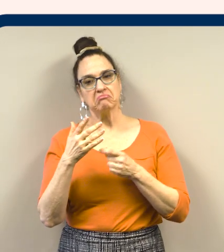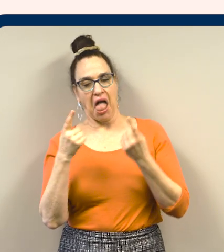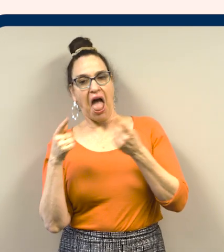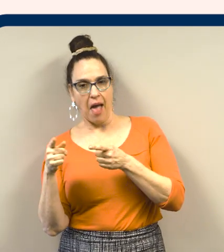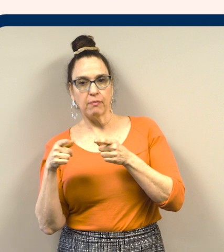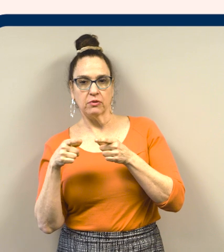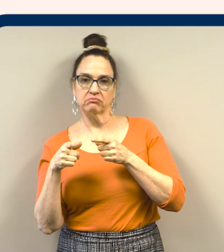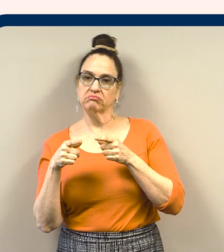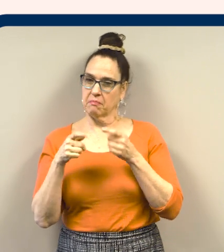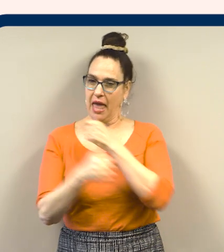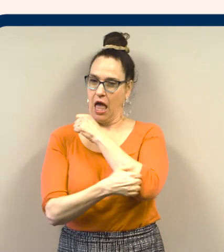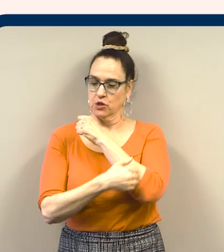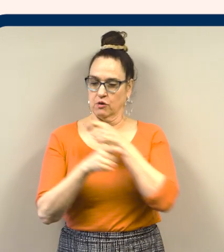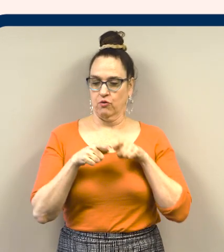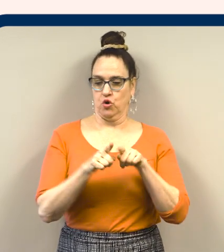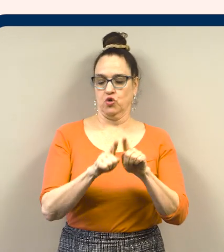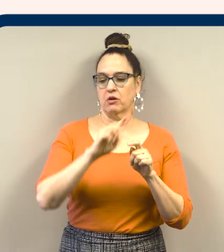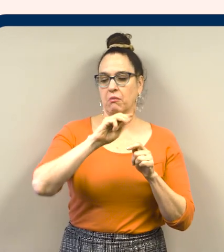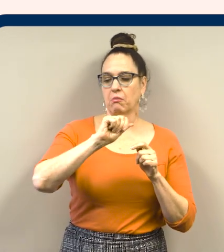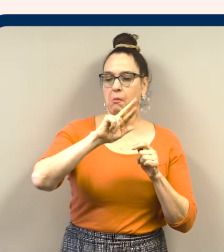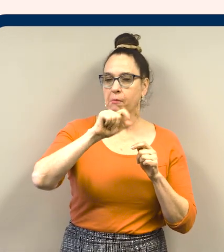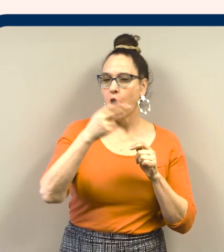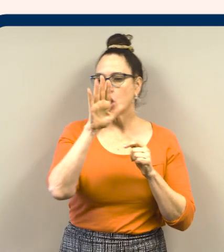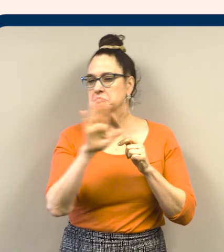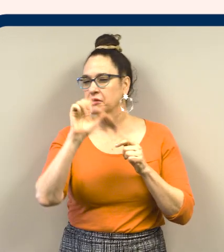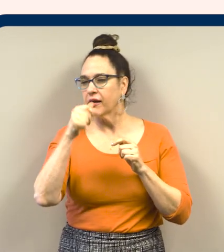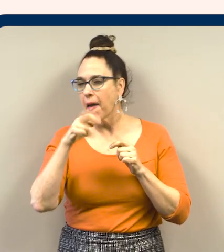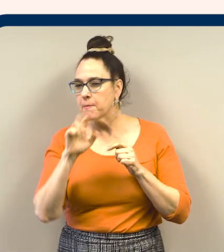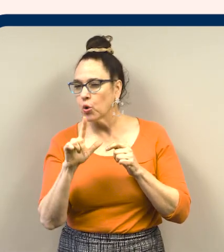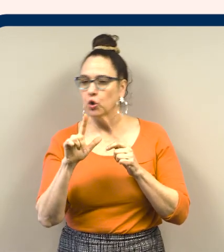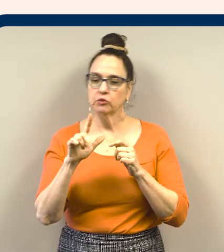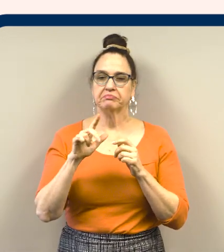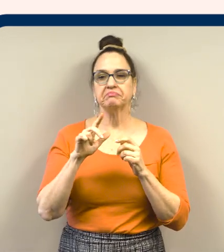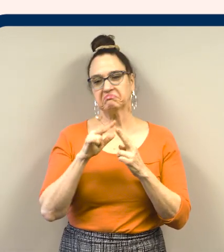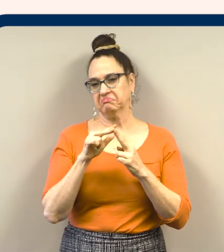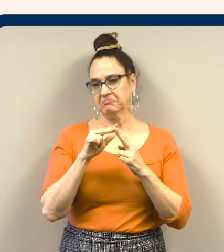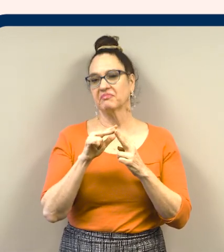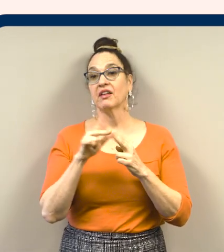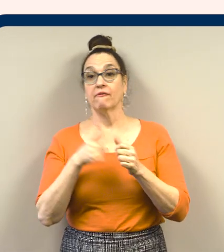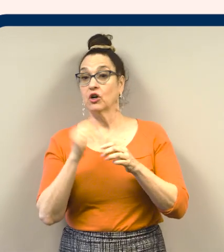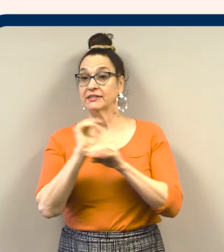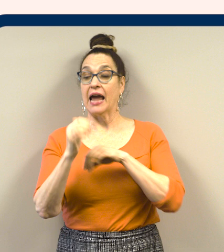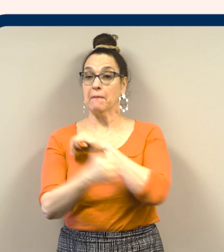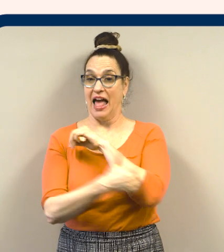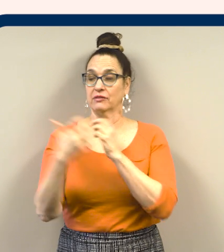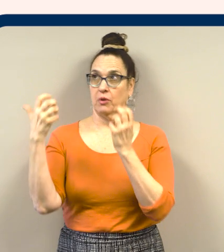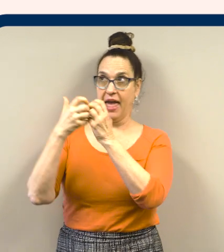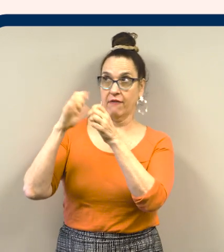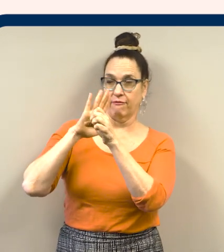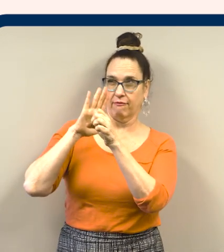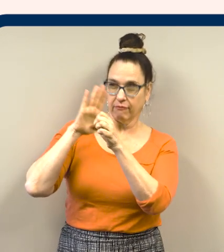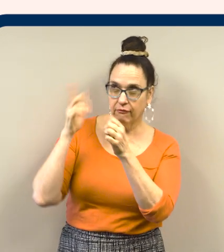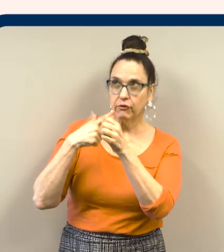Nisan, usually placing the holiday sometime between March and April. The first night of Passover coincides with the